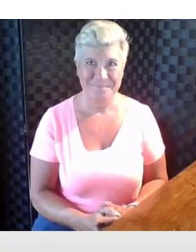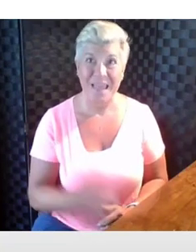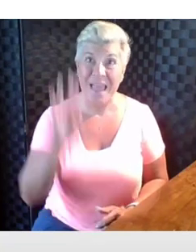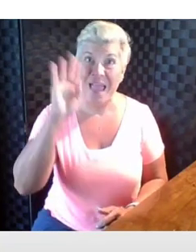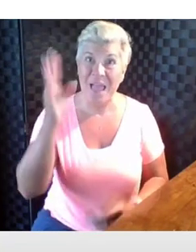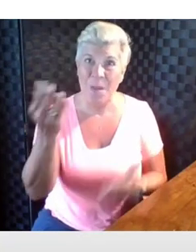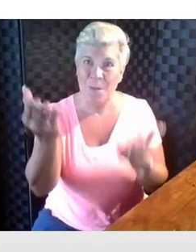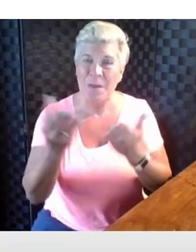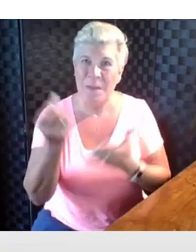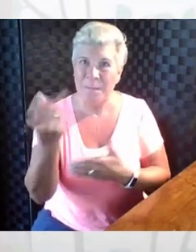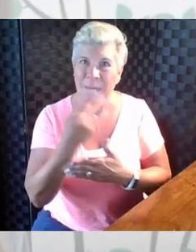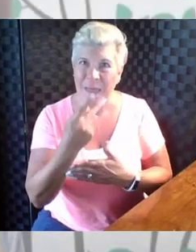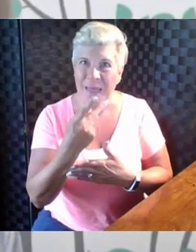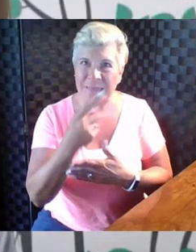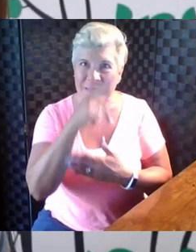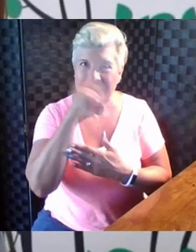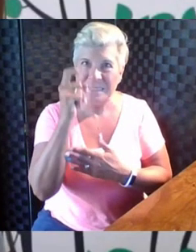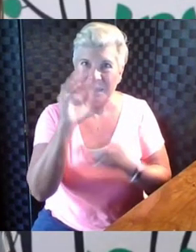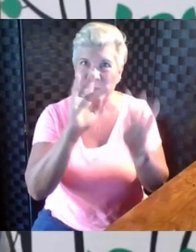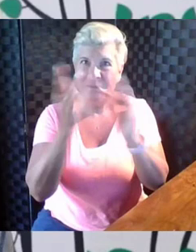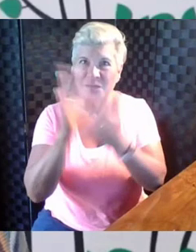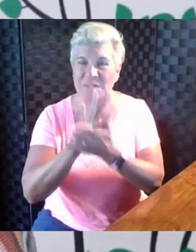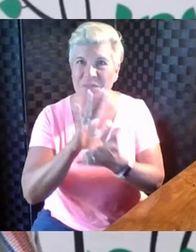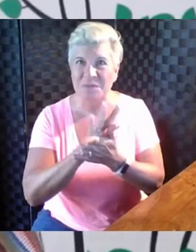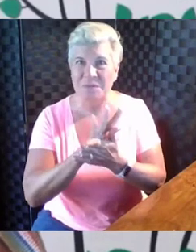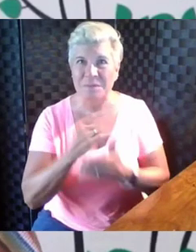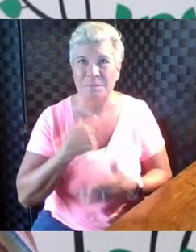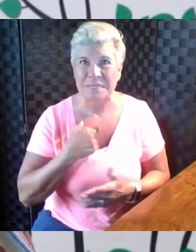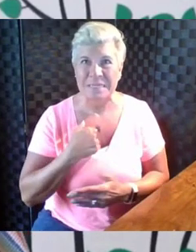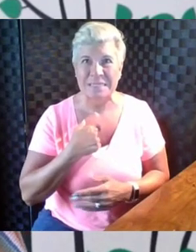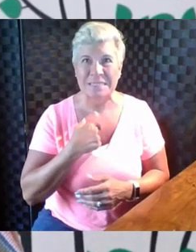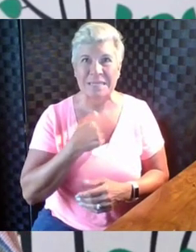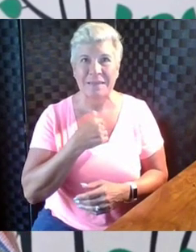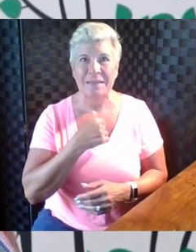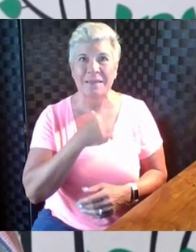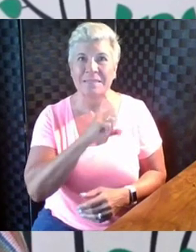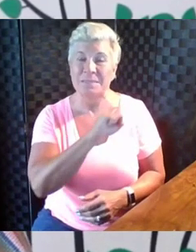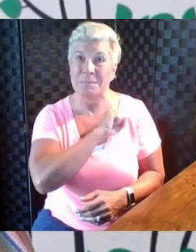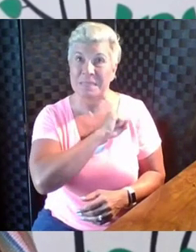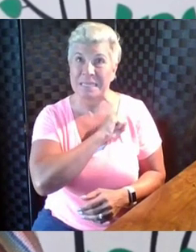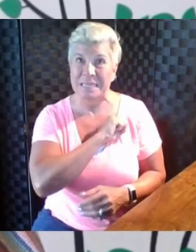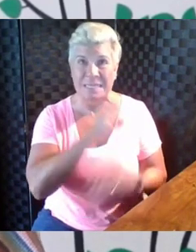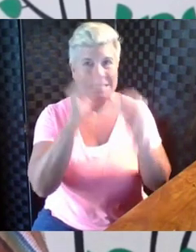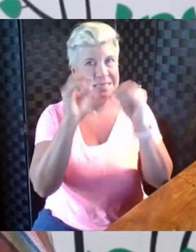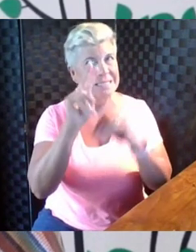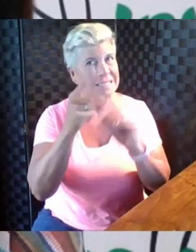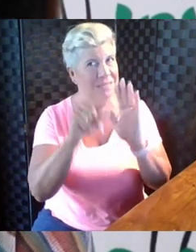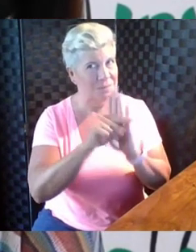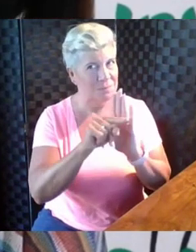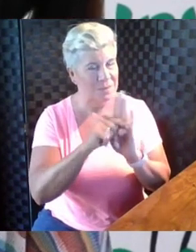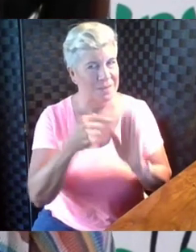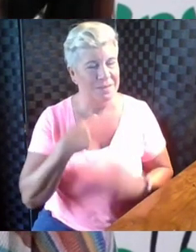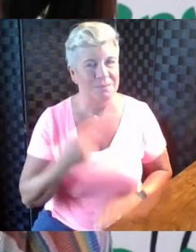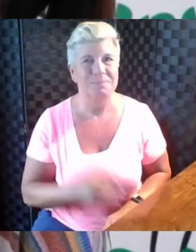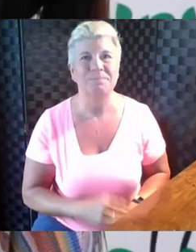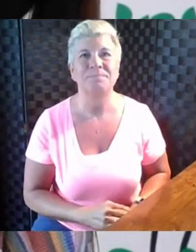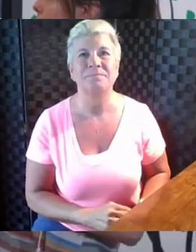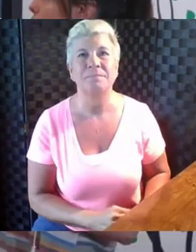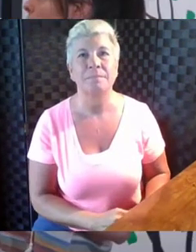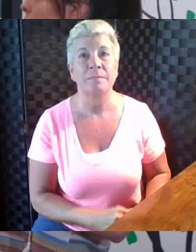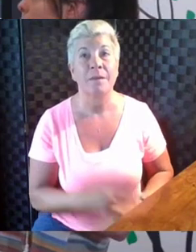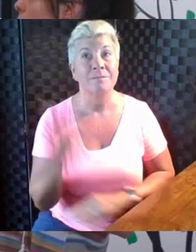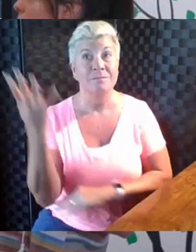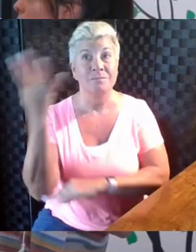Hello, welcome back to the Summer Virtual School. I'm Mrs. Smithy and I teach second grade at Stockwell Elementary. We are on